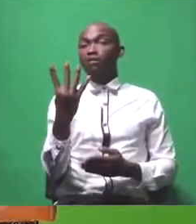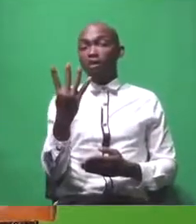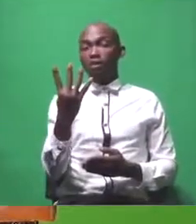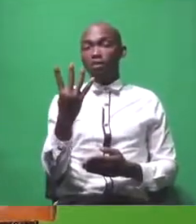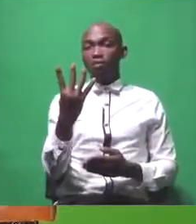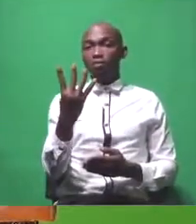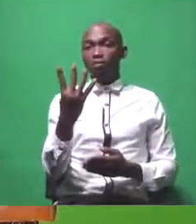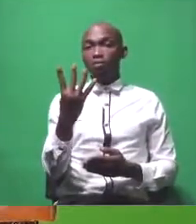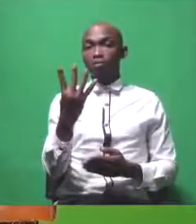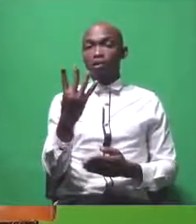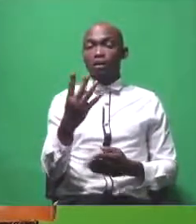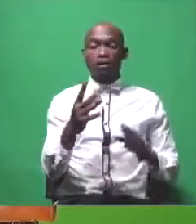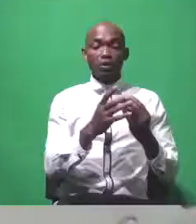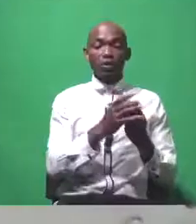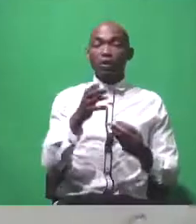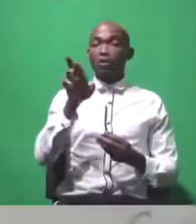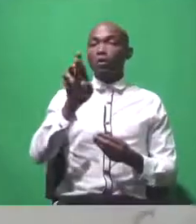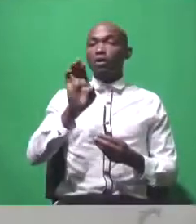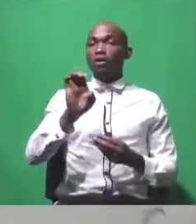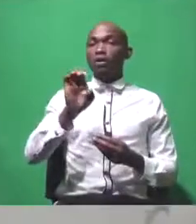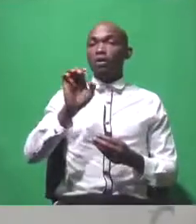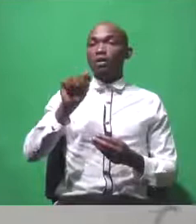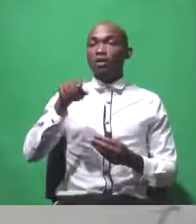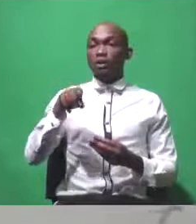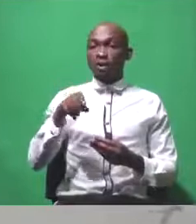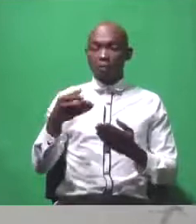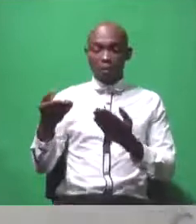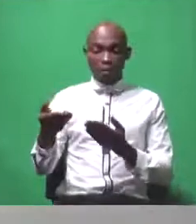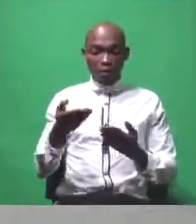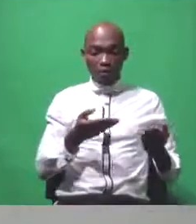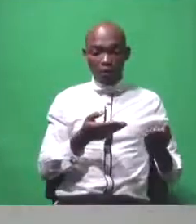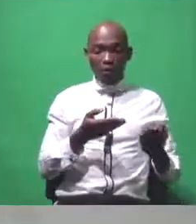114, and reap will receive that